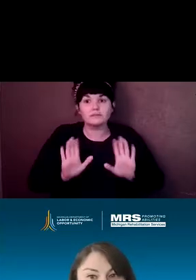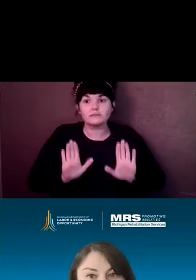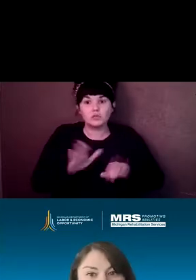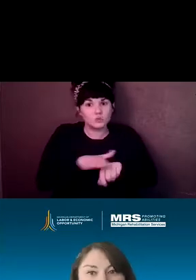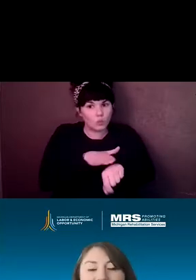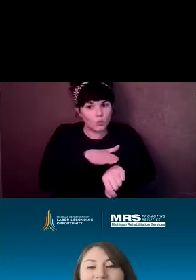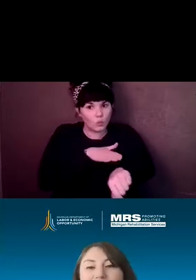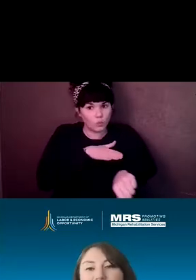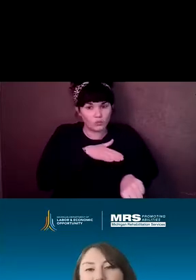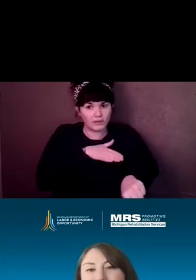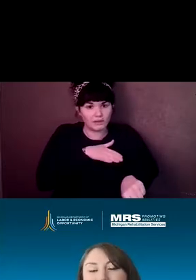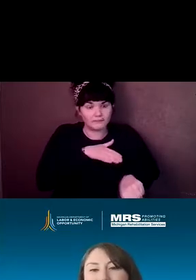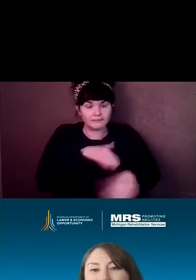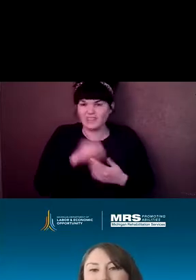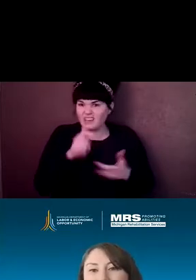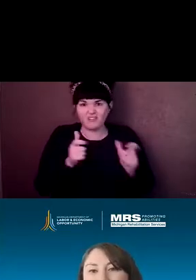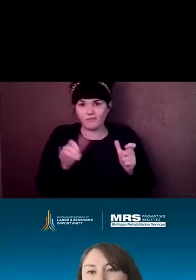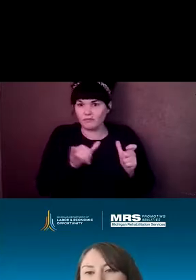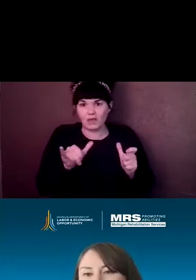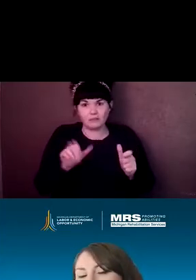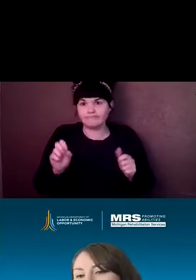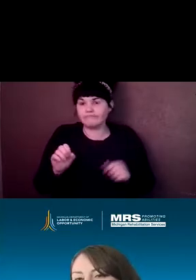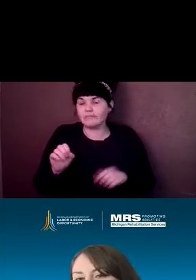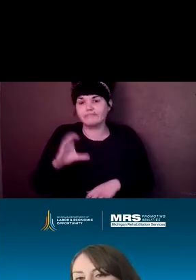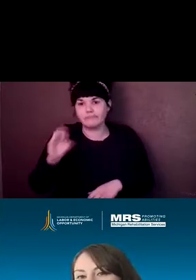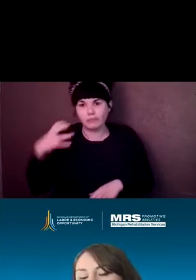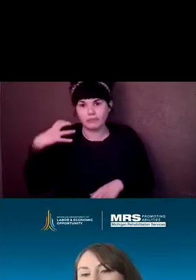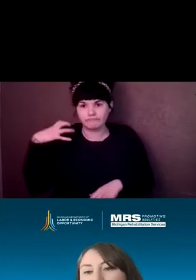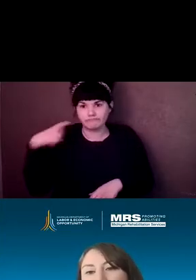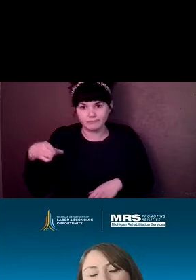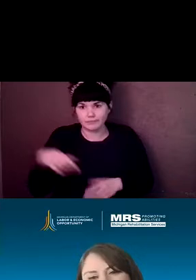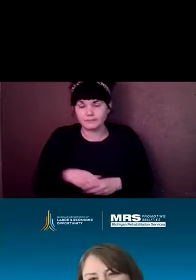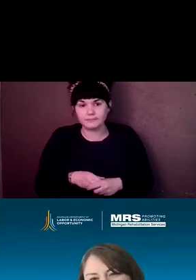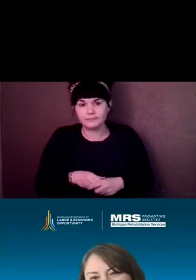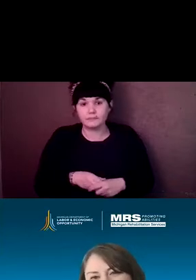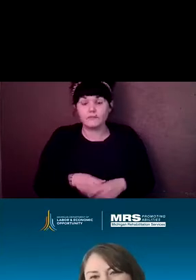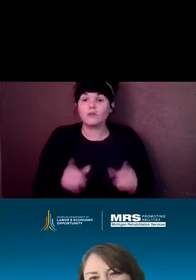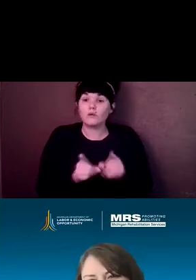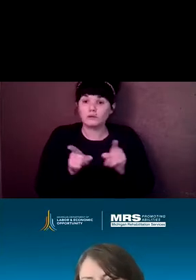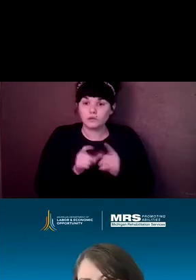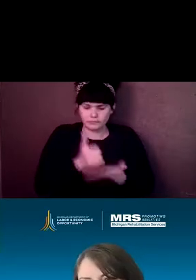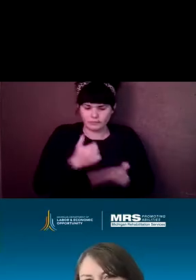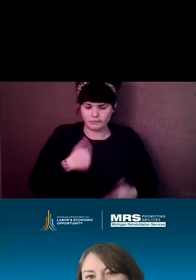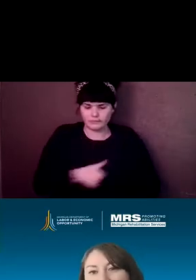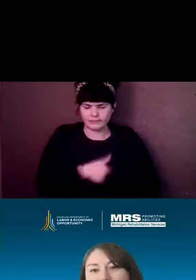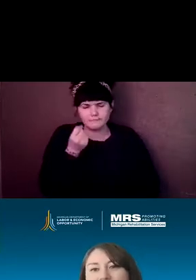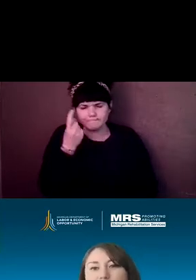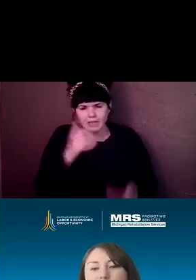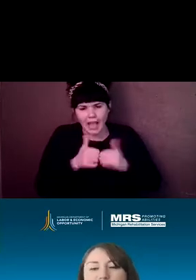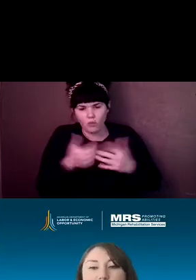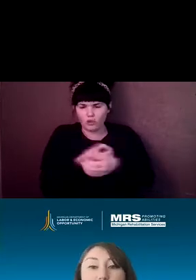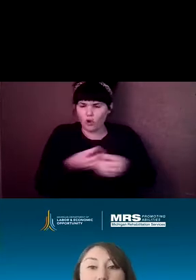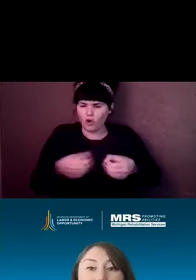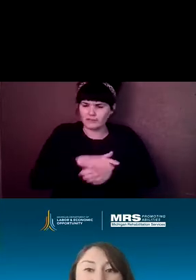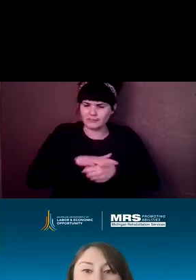do. It also gave us a glimpse into how our office spaces are changing and how